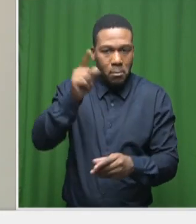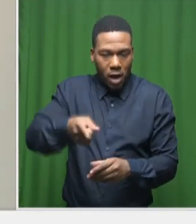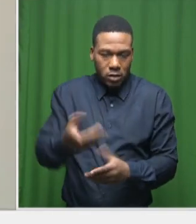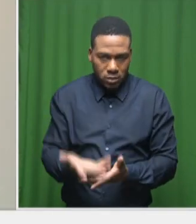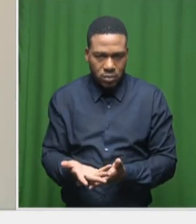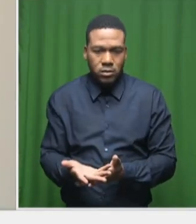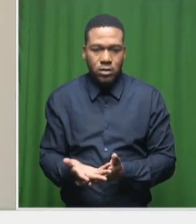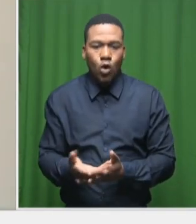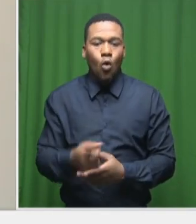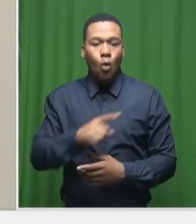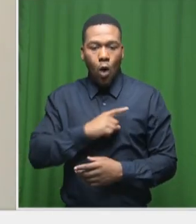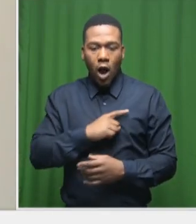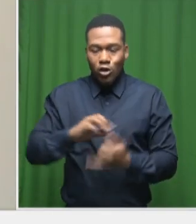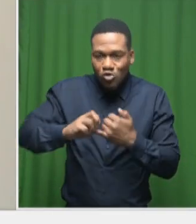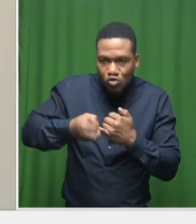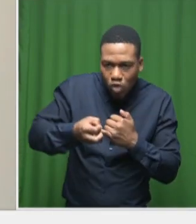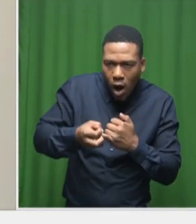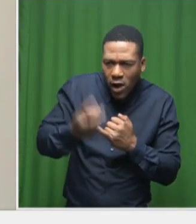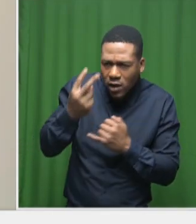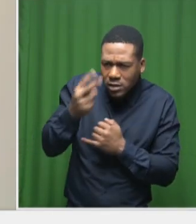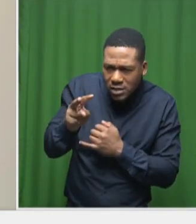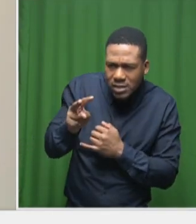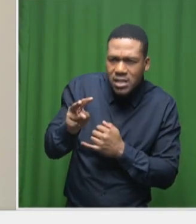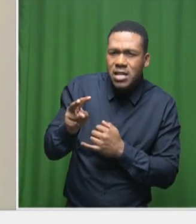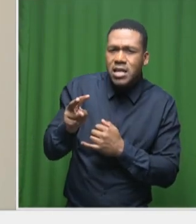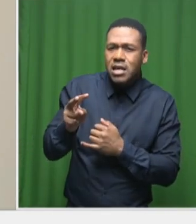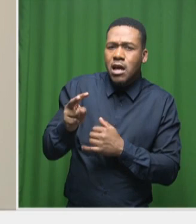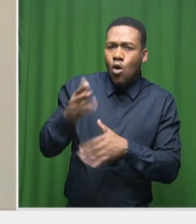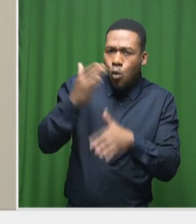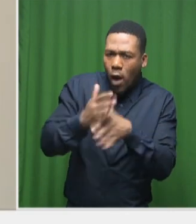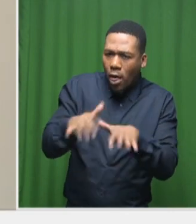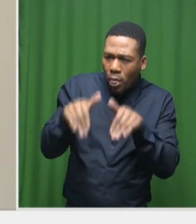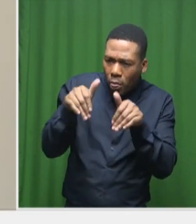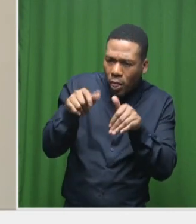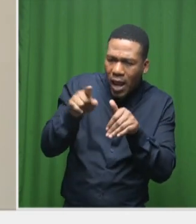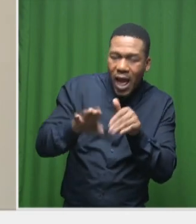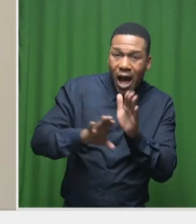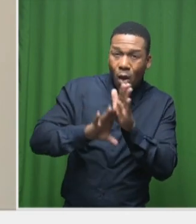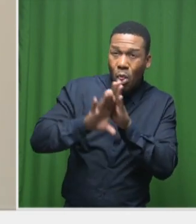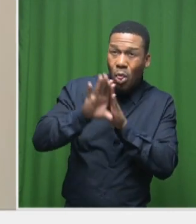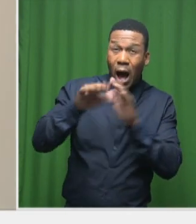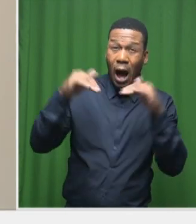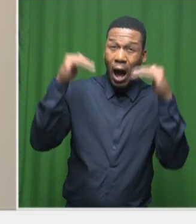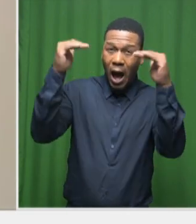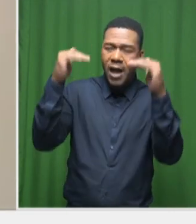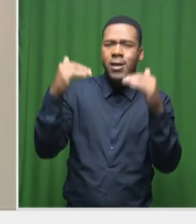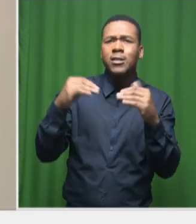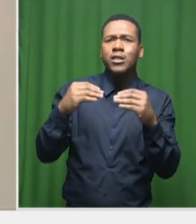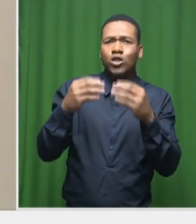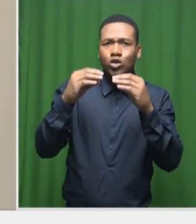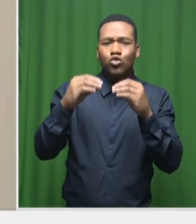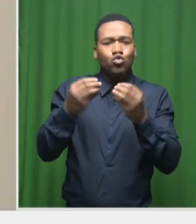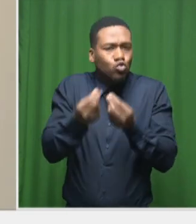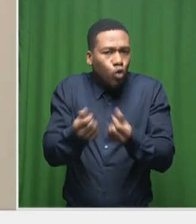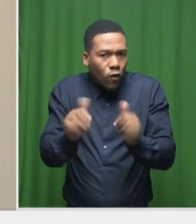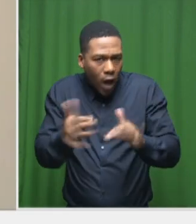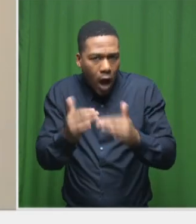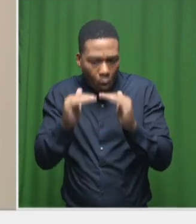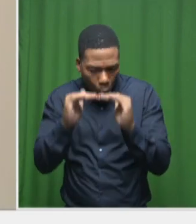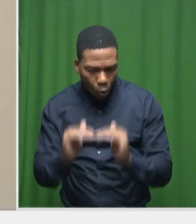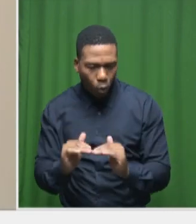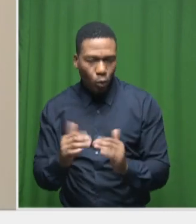reduce or address the unemployment rate that we have in South Africa. So let's use these